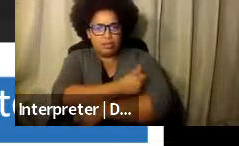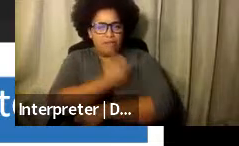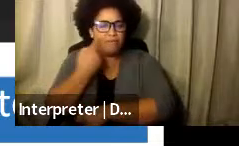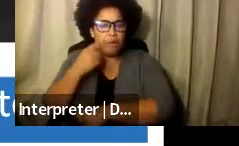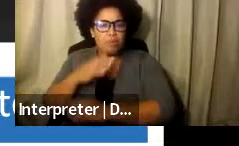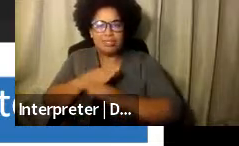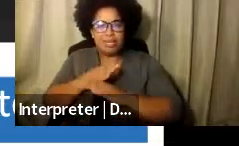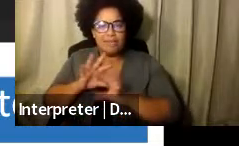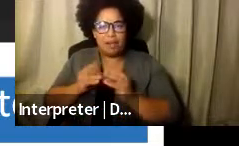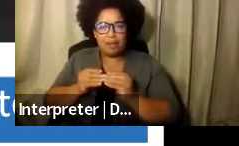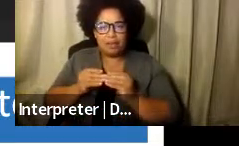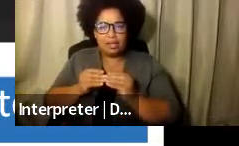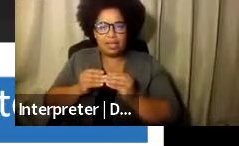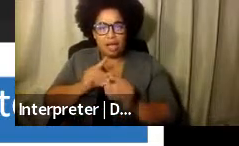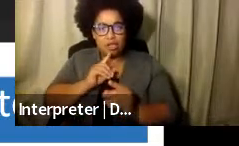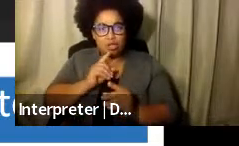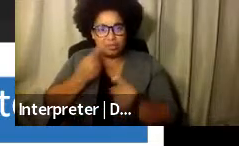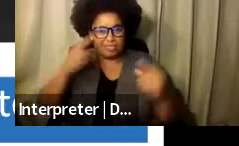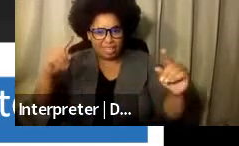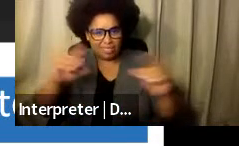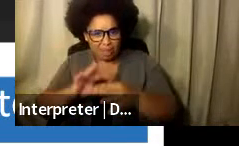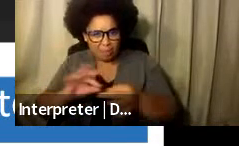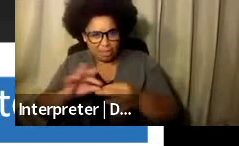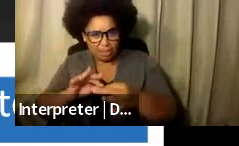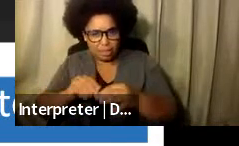if that's an impactful message.